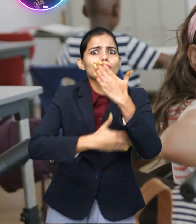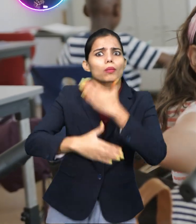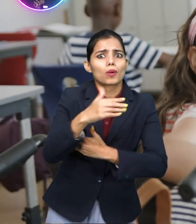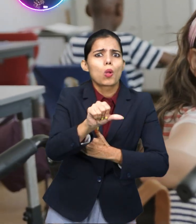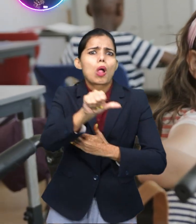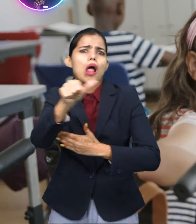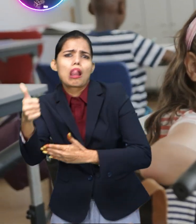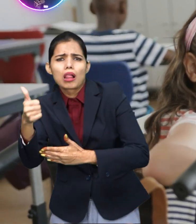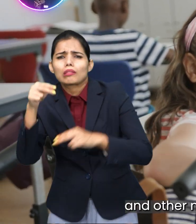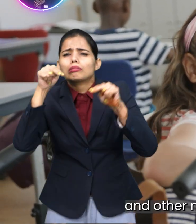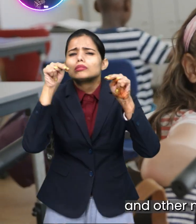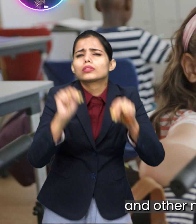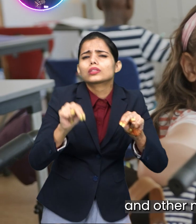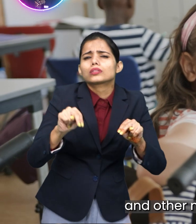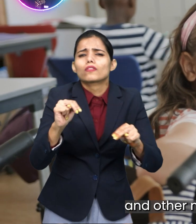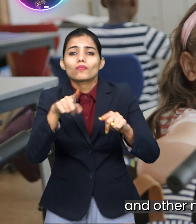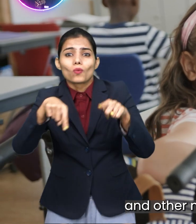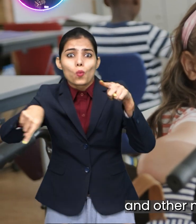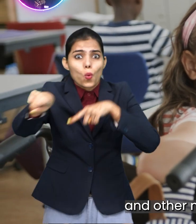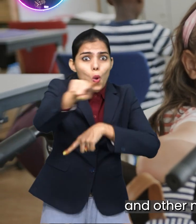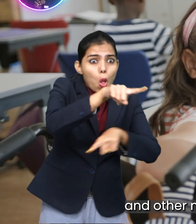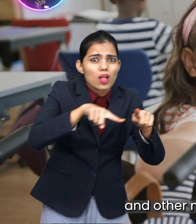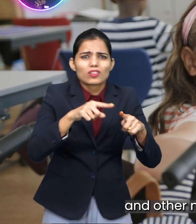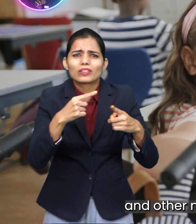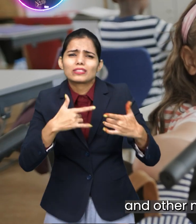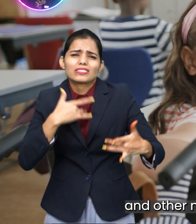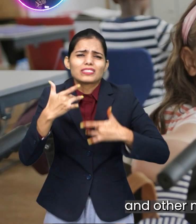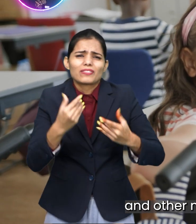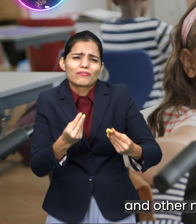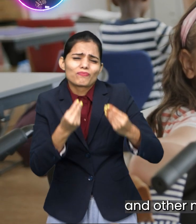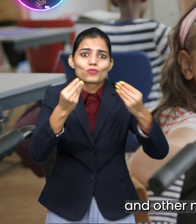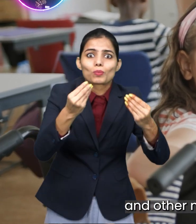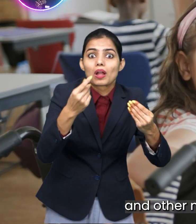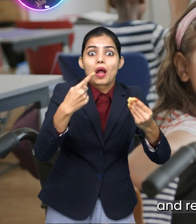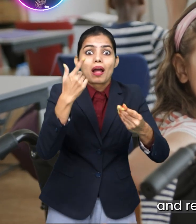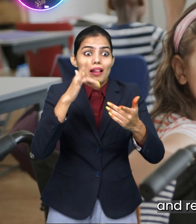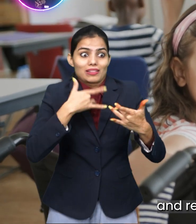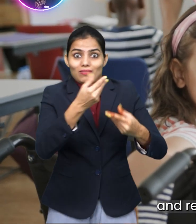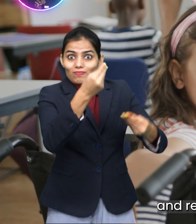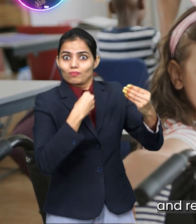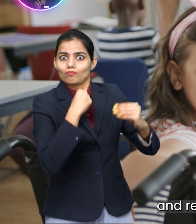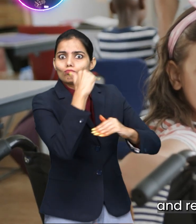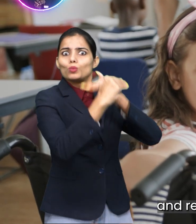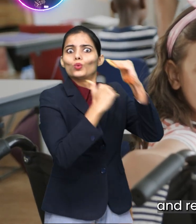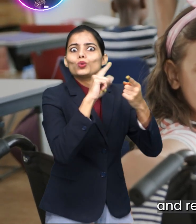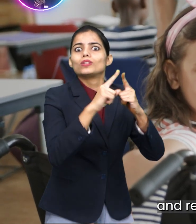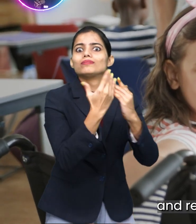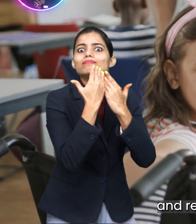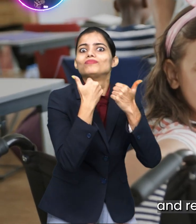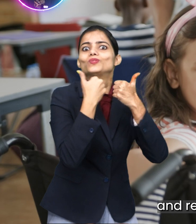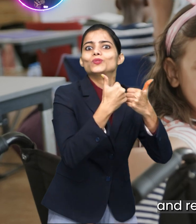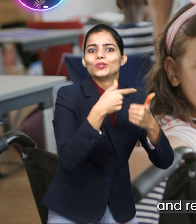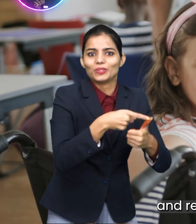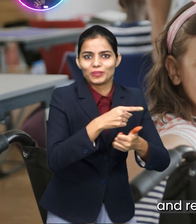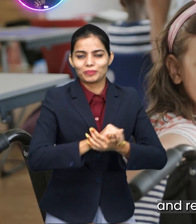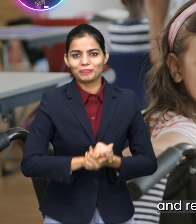with disabilities and the other needs reach their full potential and receive a good education.